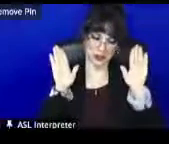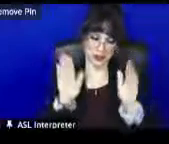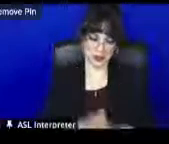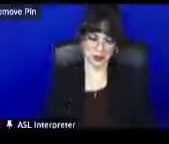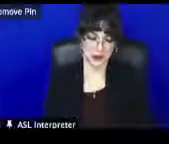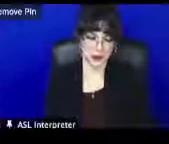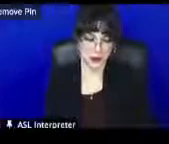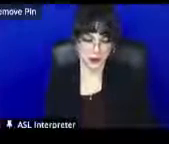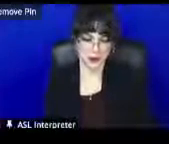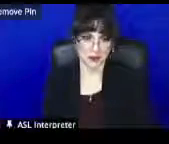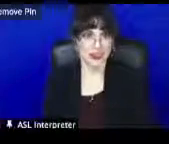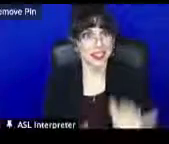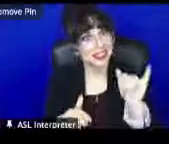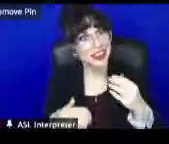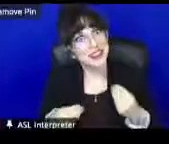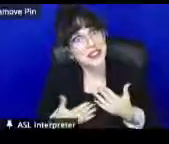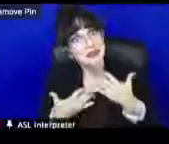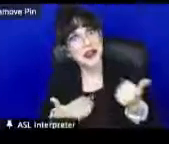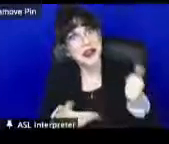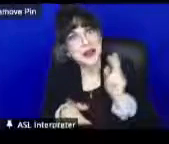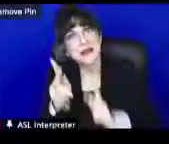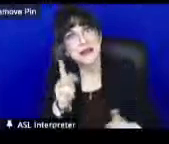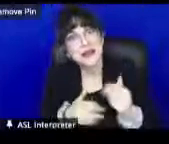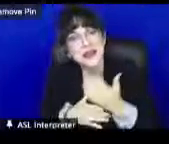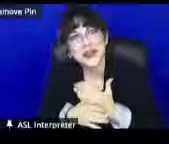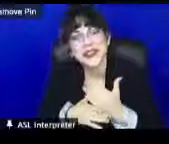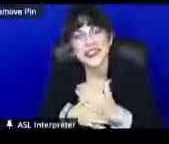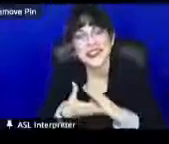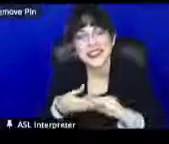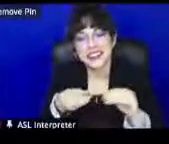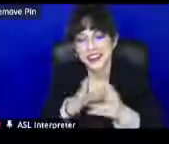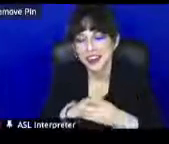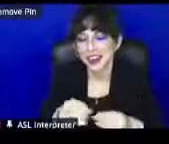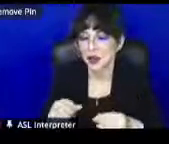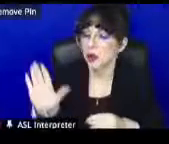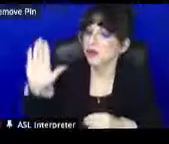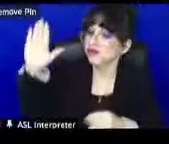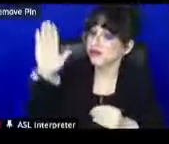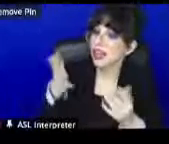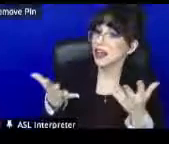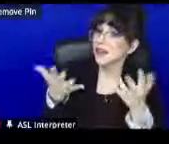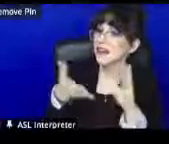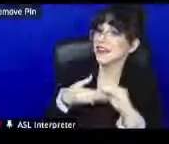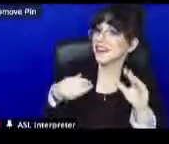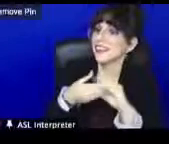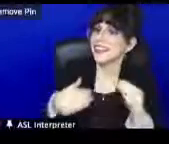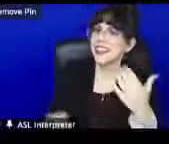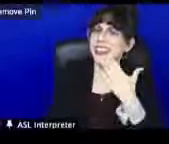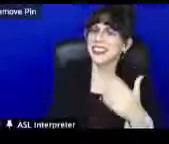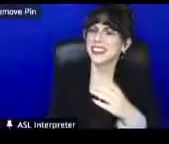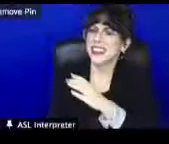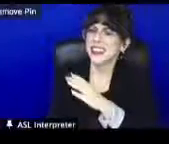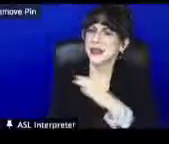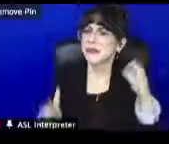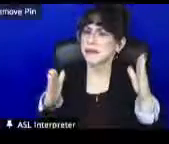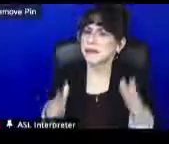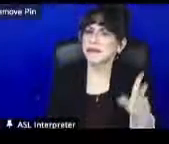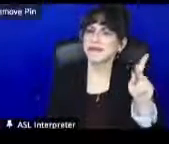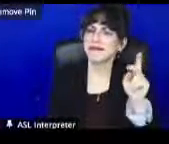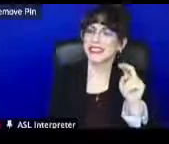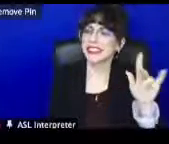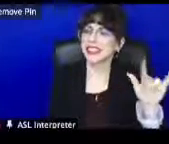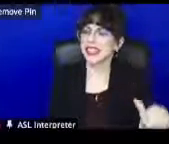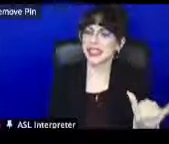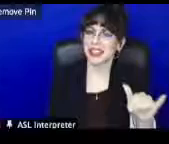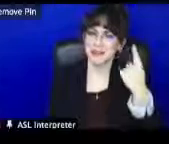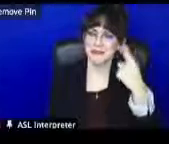Does this inspire anybody else to share a story? Well, I just want to say that's, thank you, Commissioner Kennedy, for saying that, because that's information